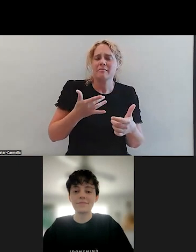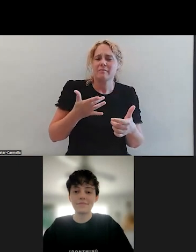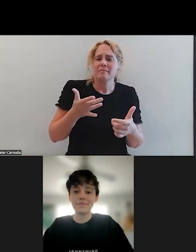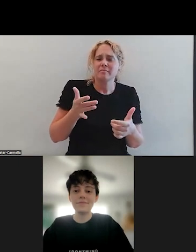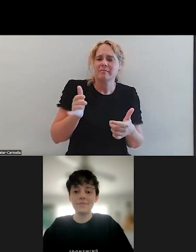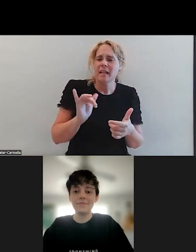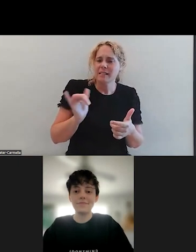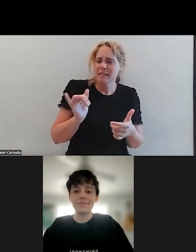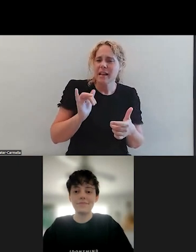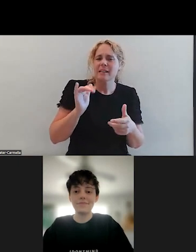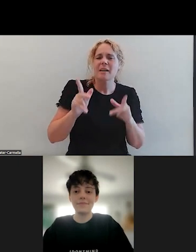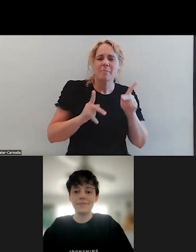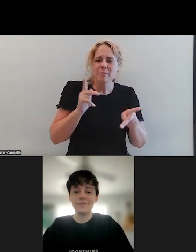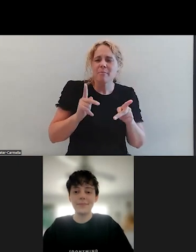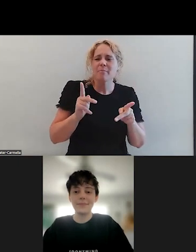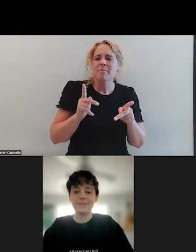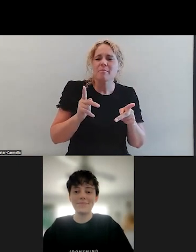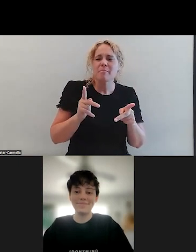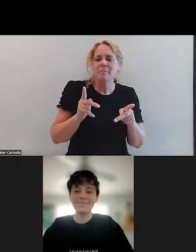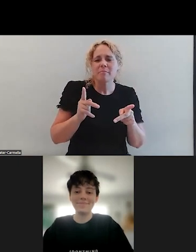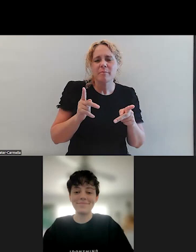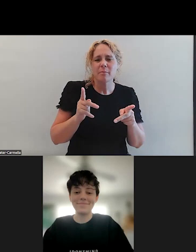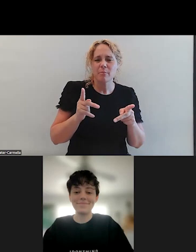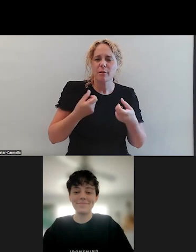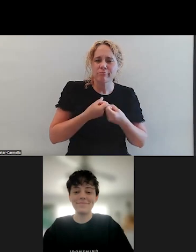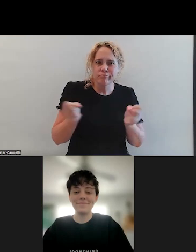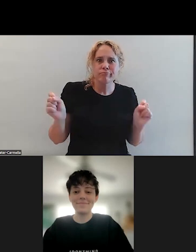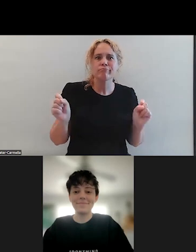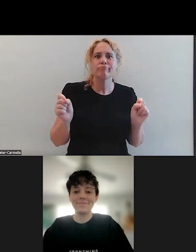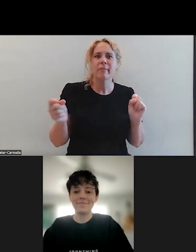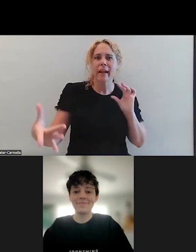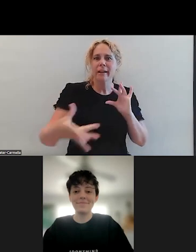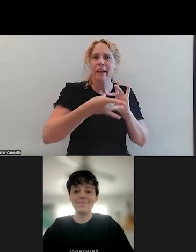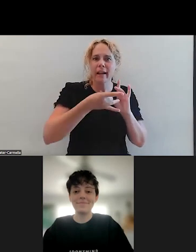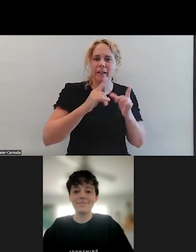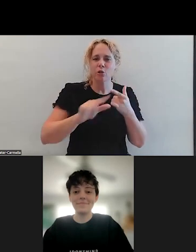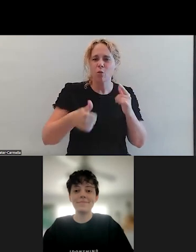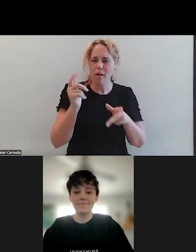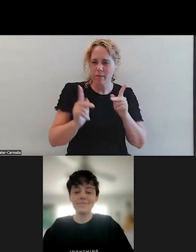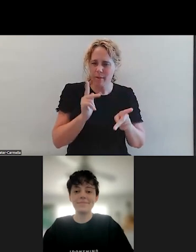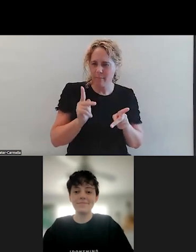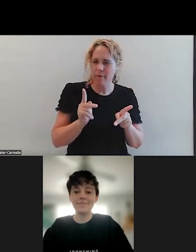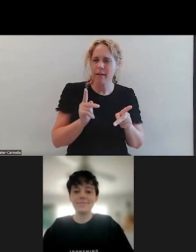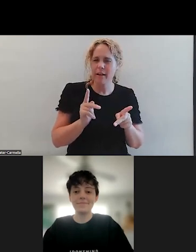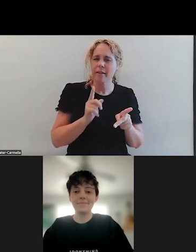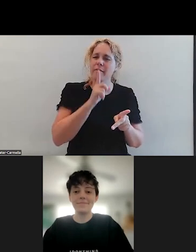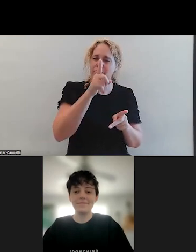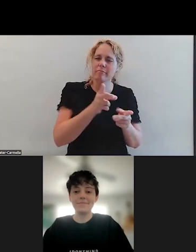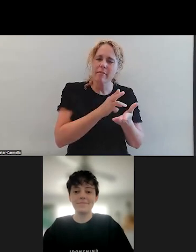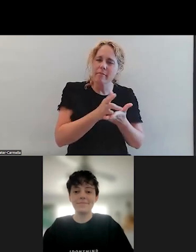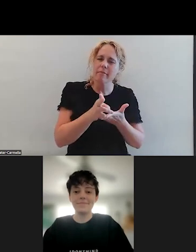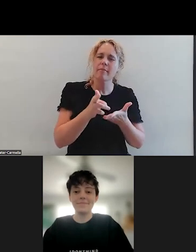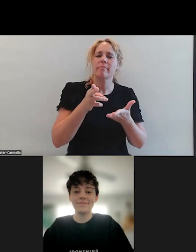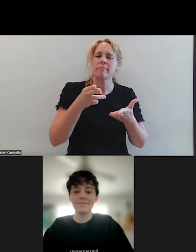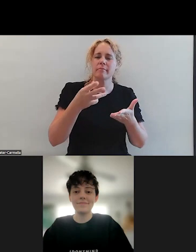with people bringing their full selves and connecting to other people in an authentic and meaningful and